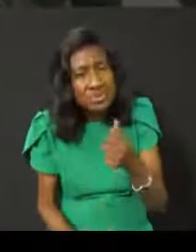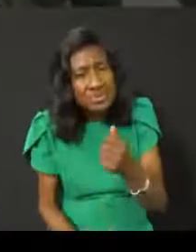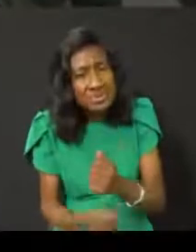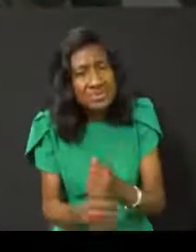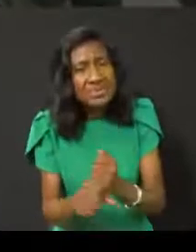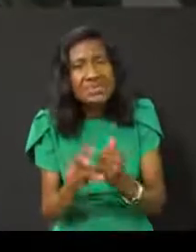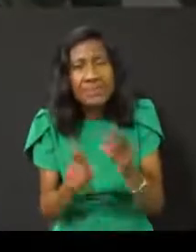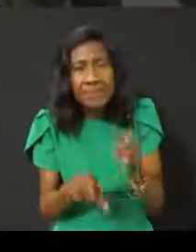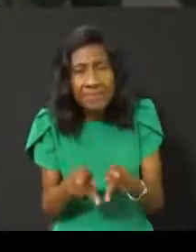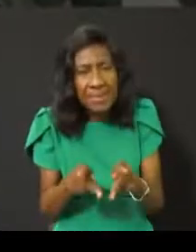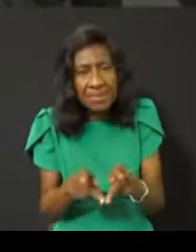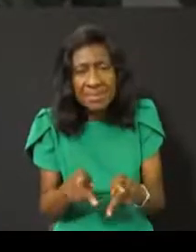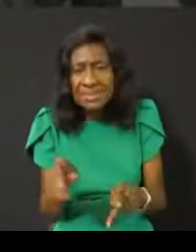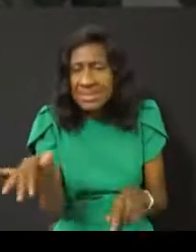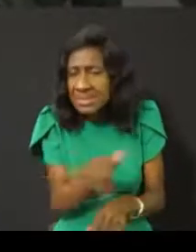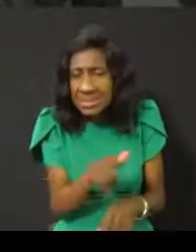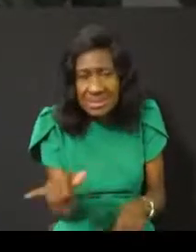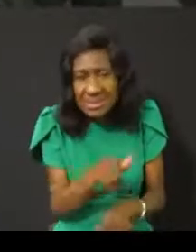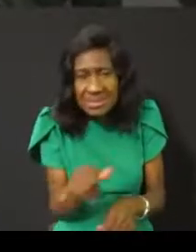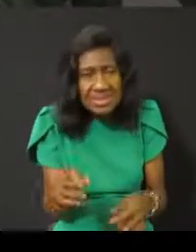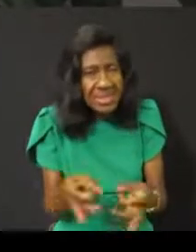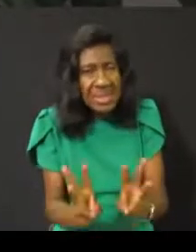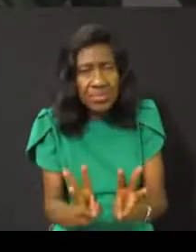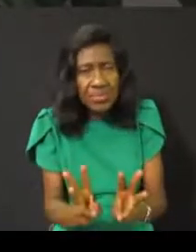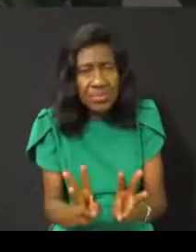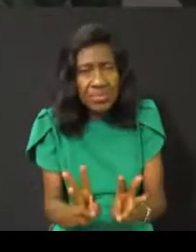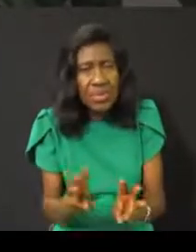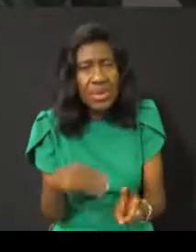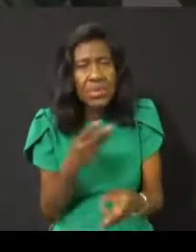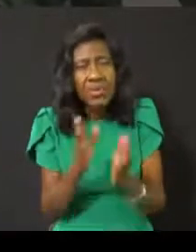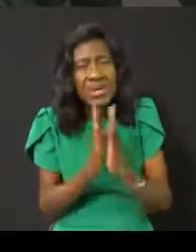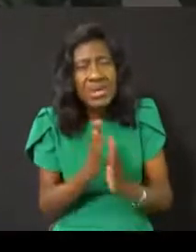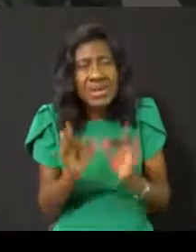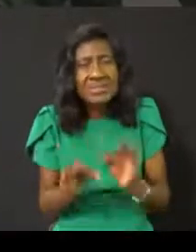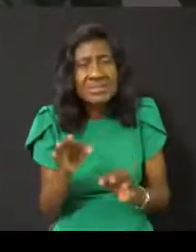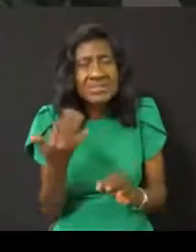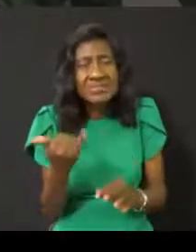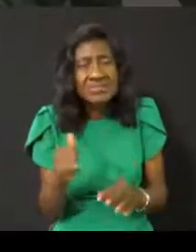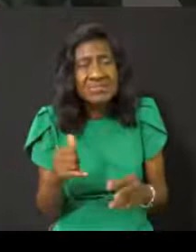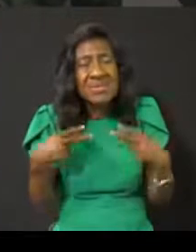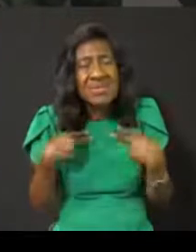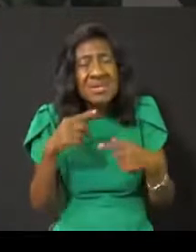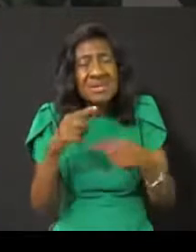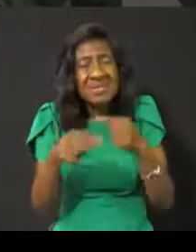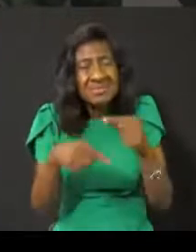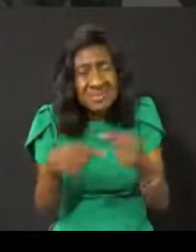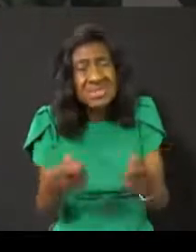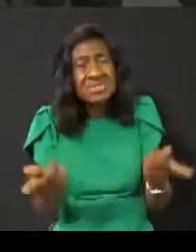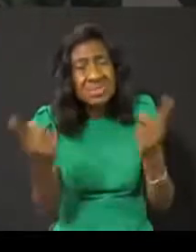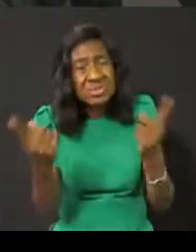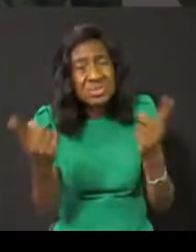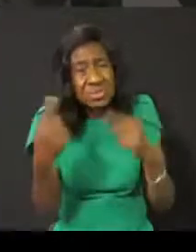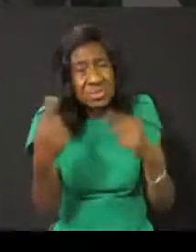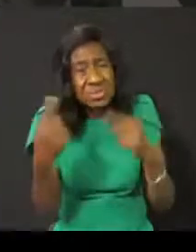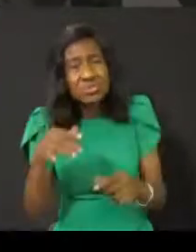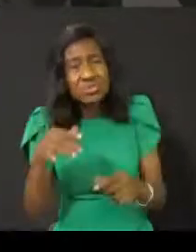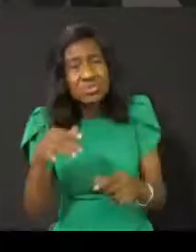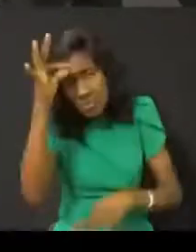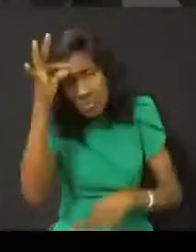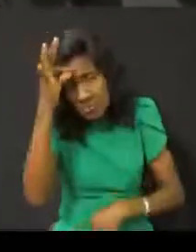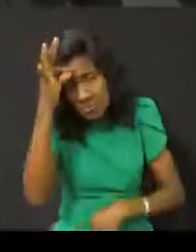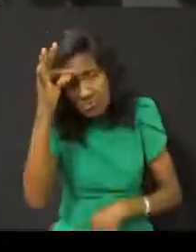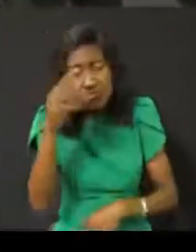we ask them to come forward if they have symptoms, to come forward to the flu clinic to get tested for PCR testing. Right.